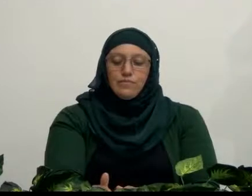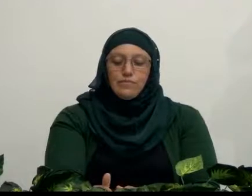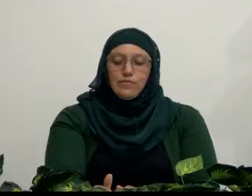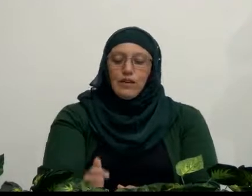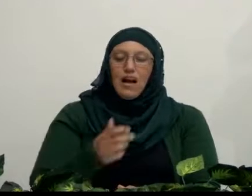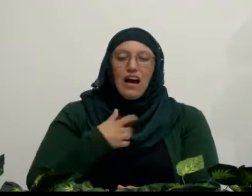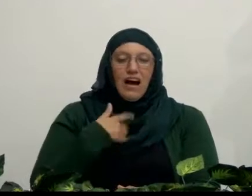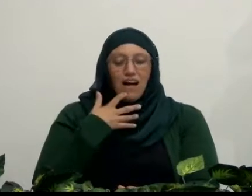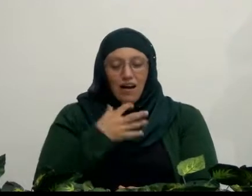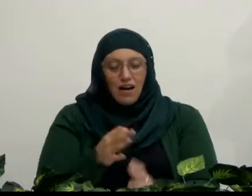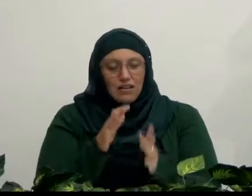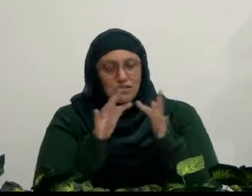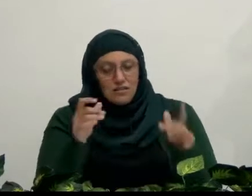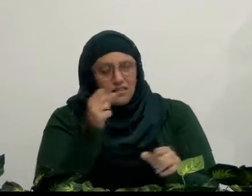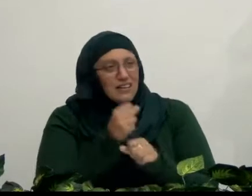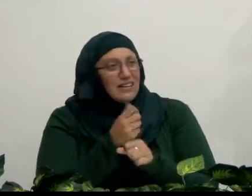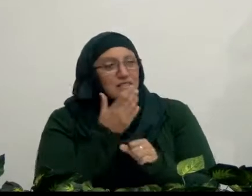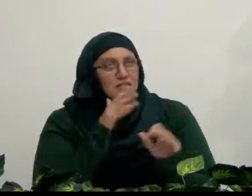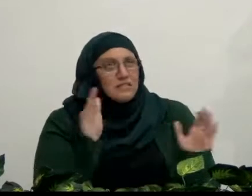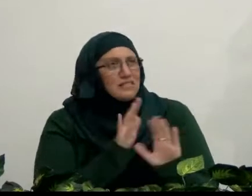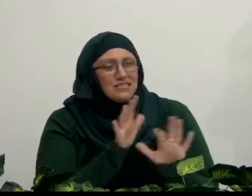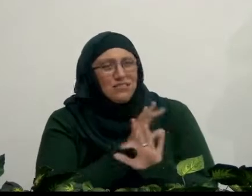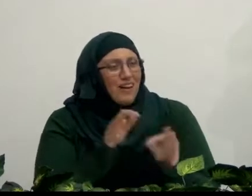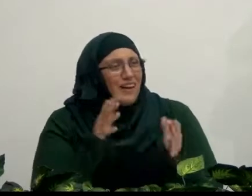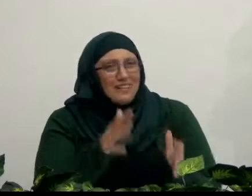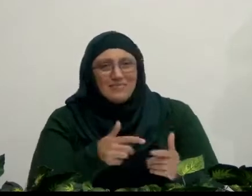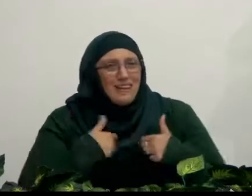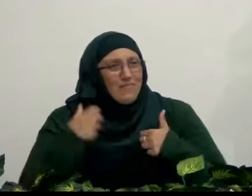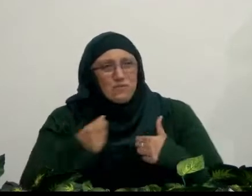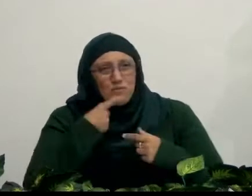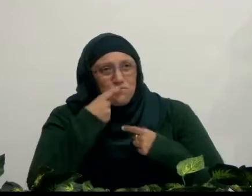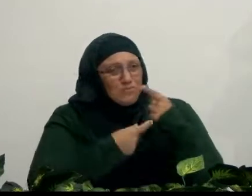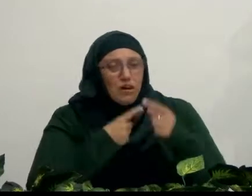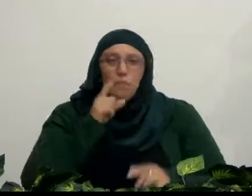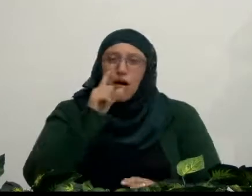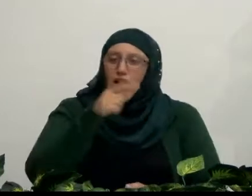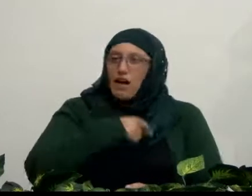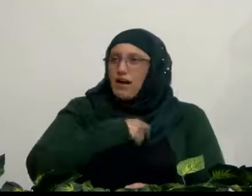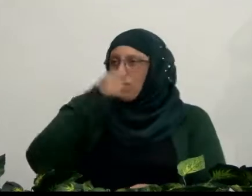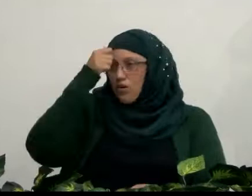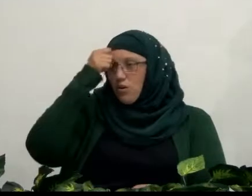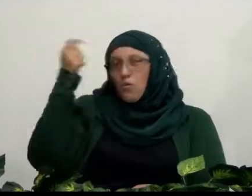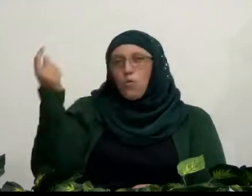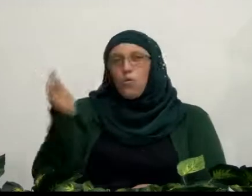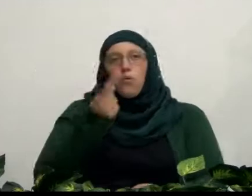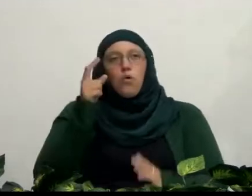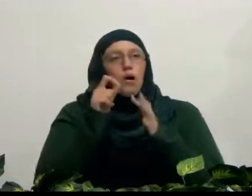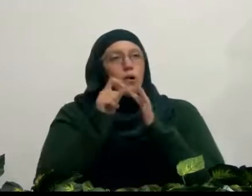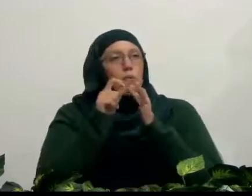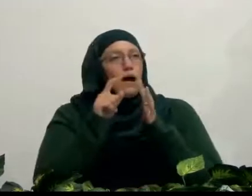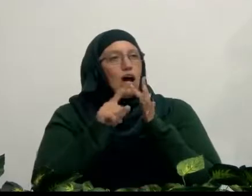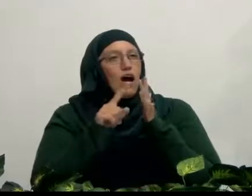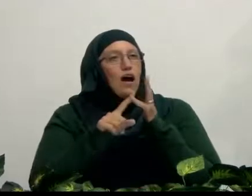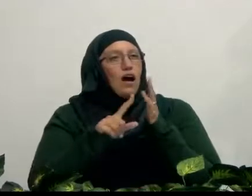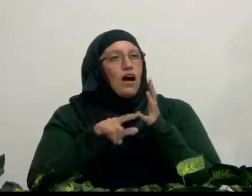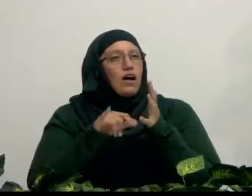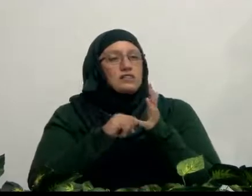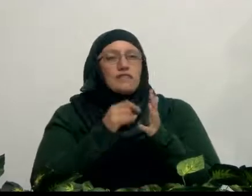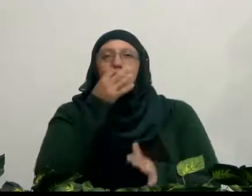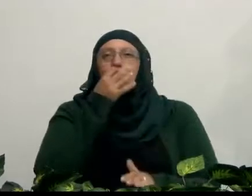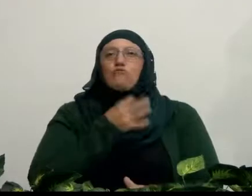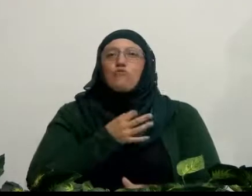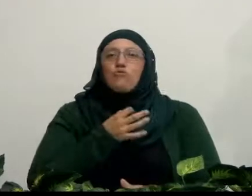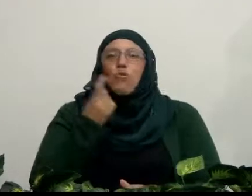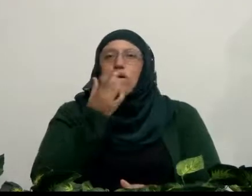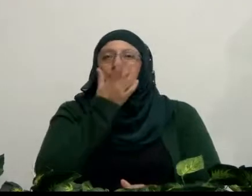convey such a message to you. O people, due to my knowledge that the pious are few while the hypocrites are many, and